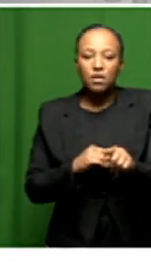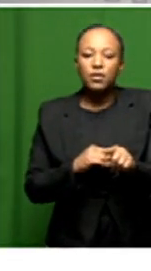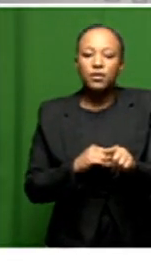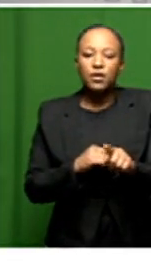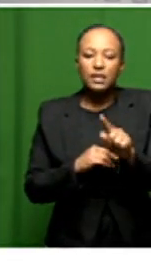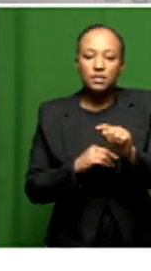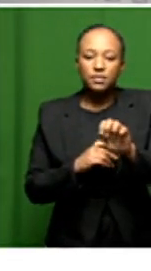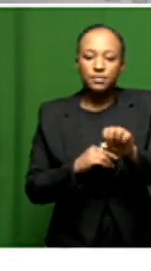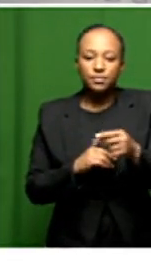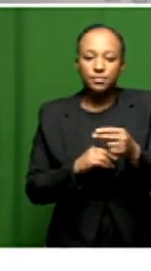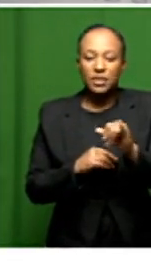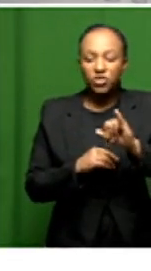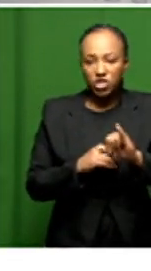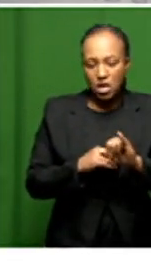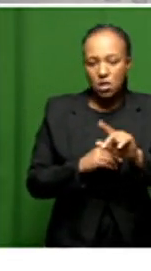is